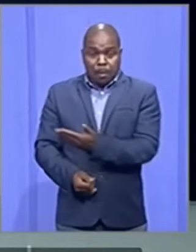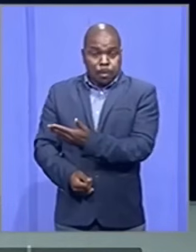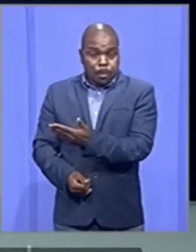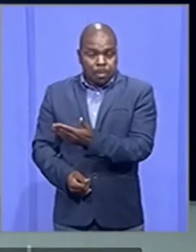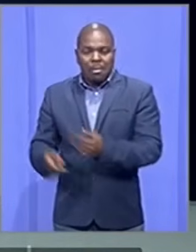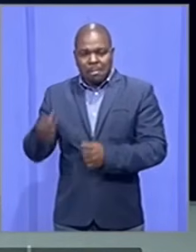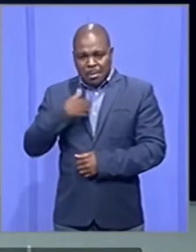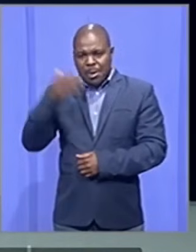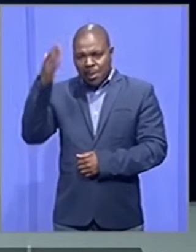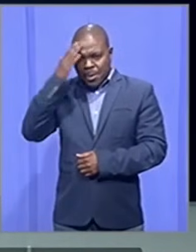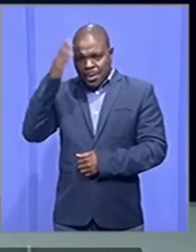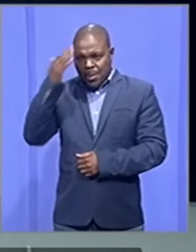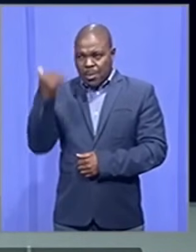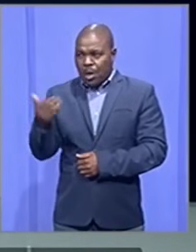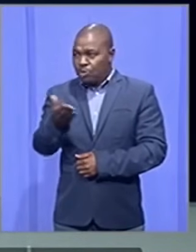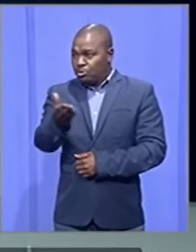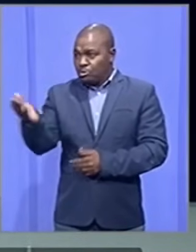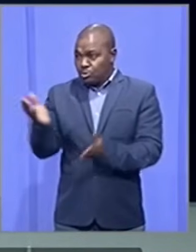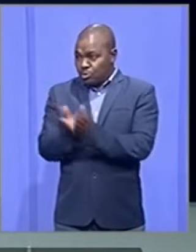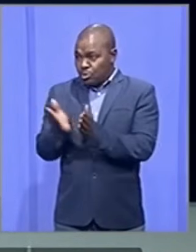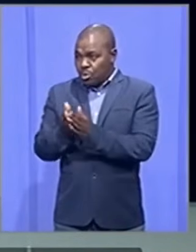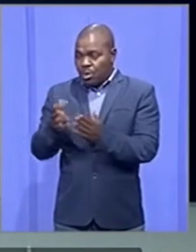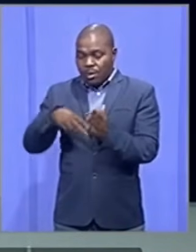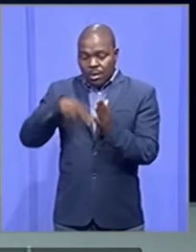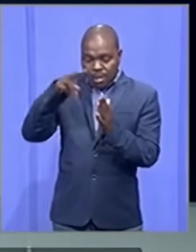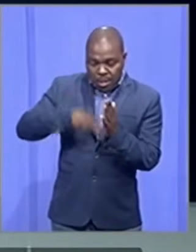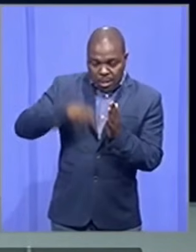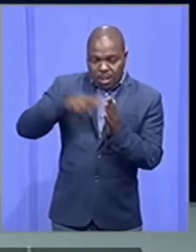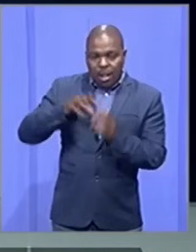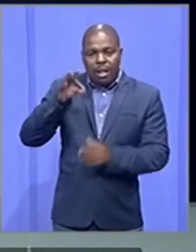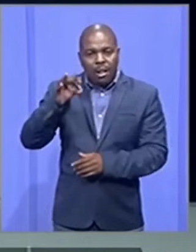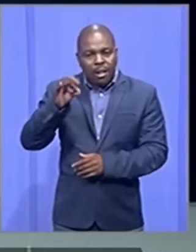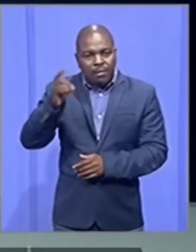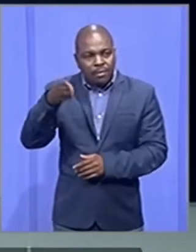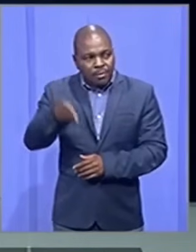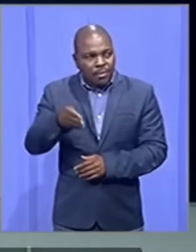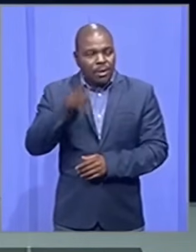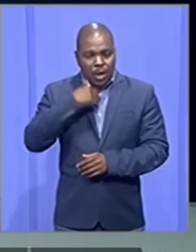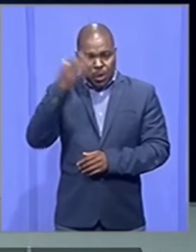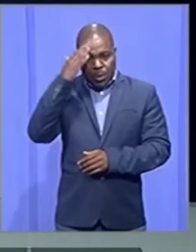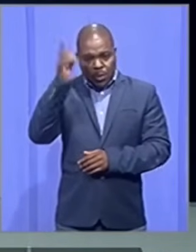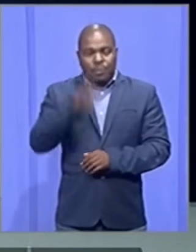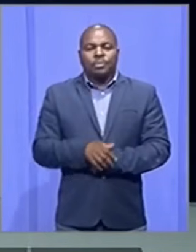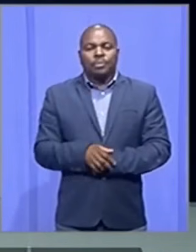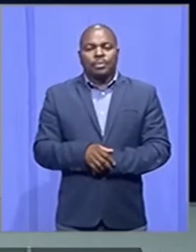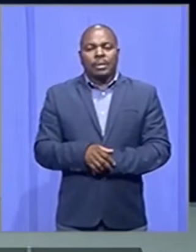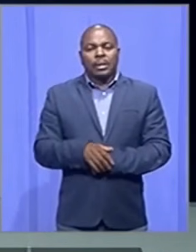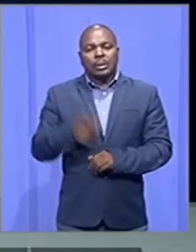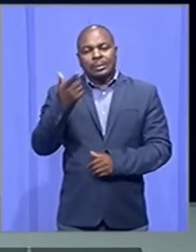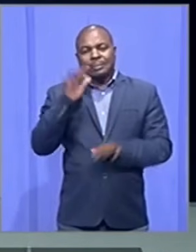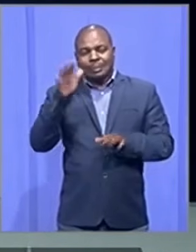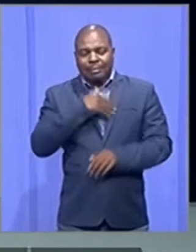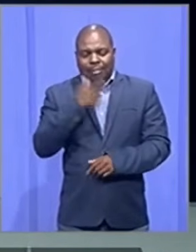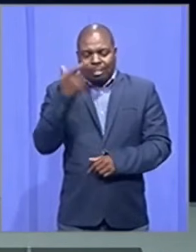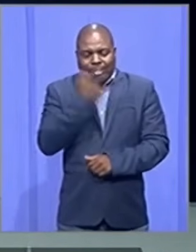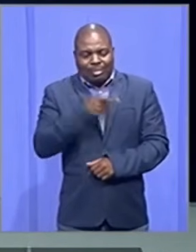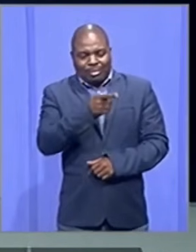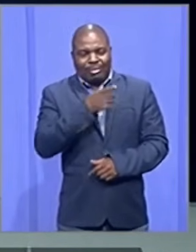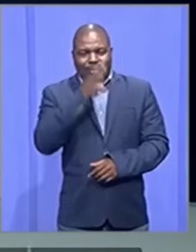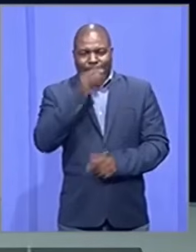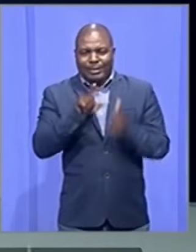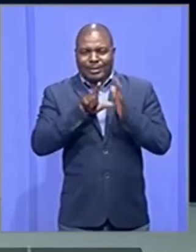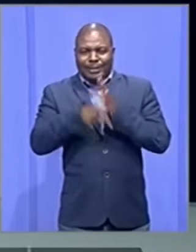ke tsebang hore le nna ne ke le sekolong ha re tlameha ho bala letsatsi le letsatsi wa tseba o tshewa classing so ke